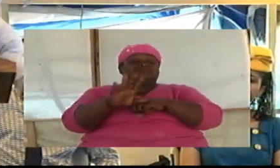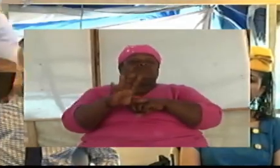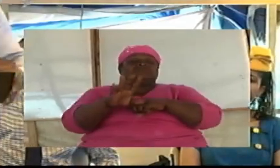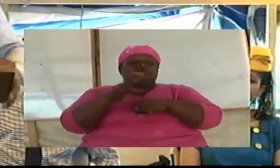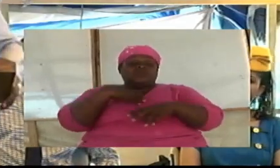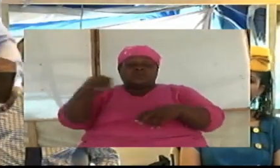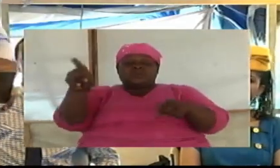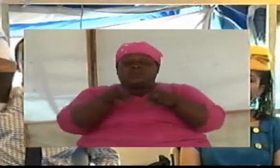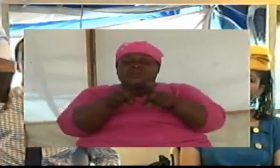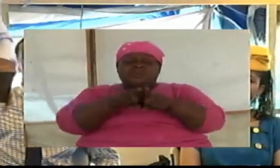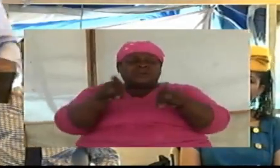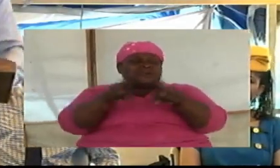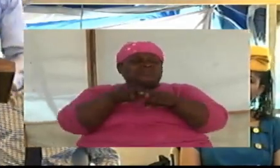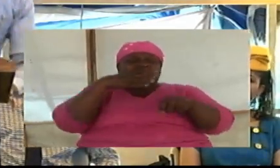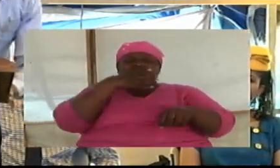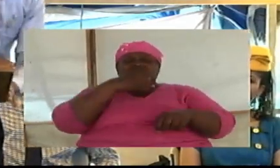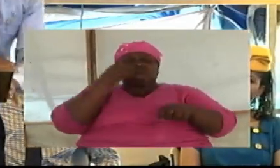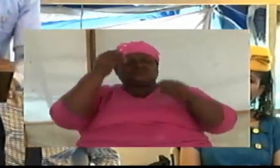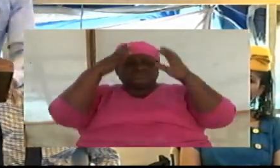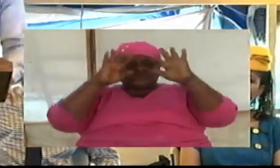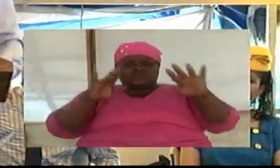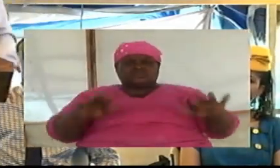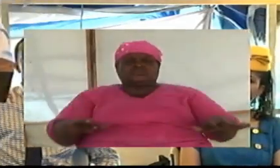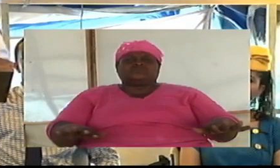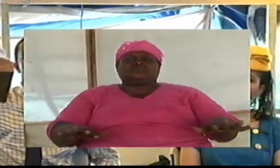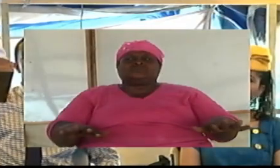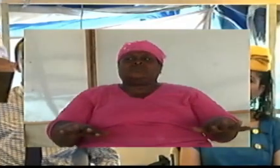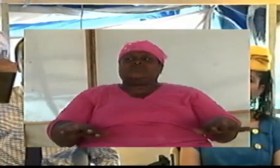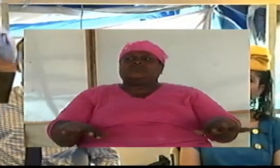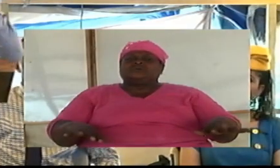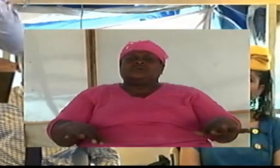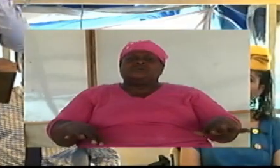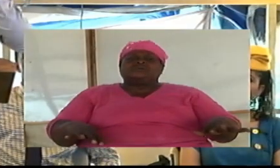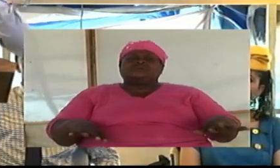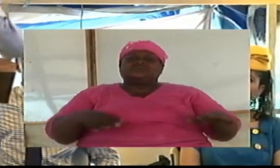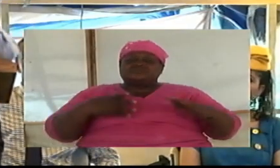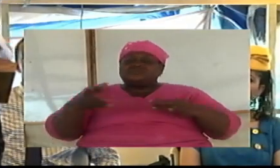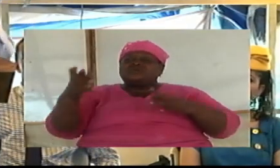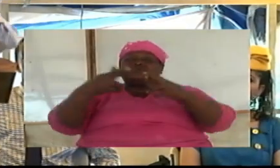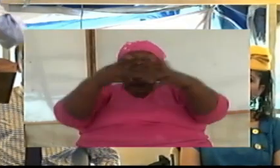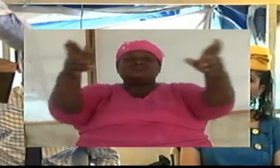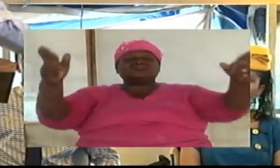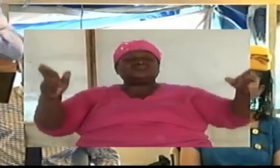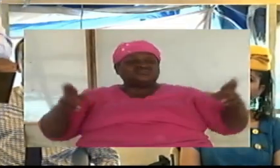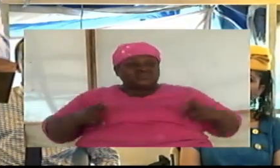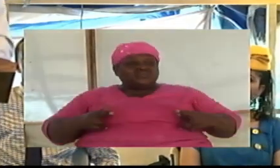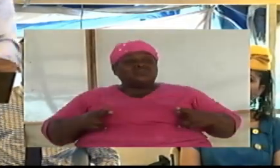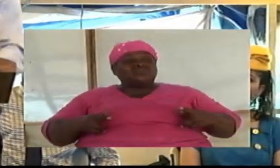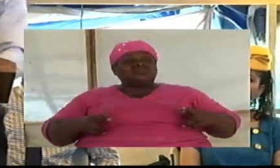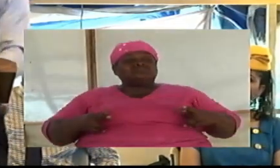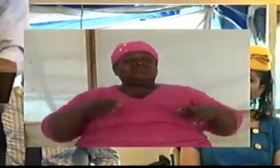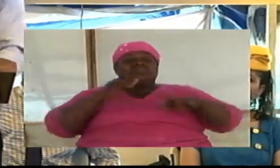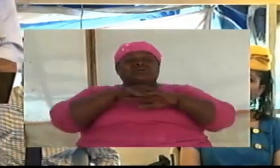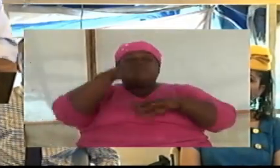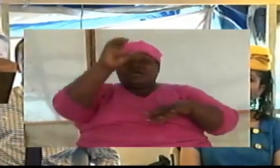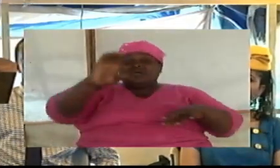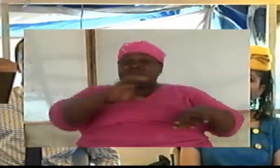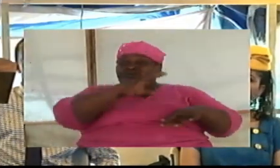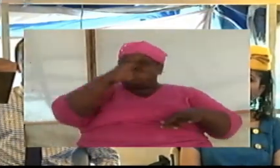snow? God Almighty, praise the Lord Jesus. There is room at the cross.